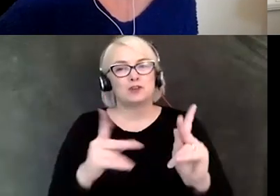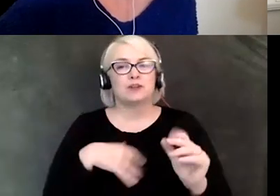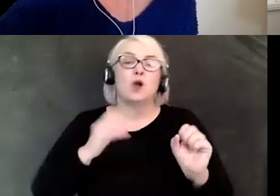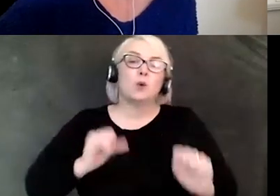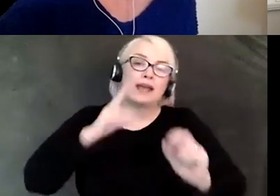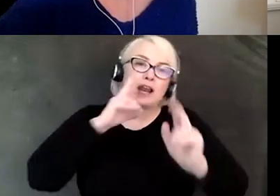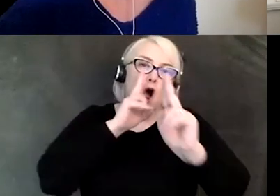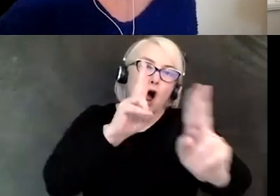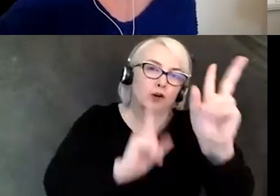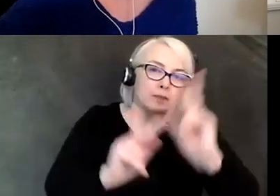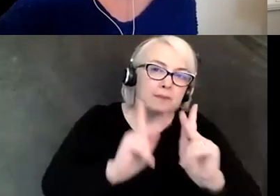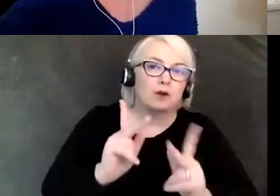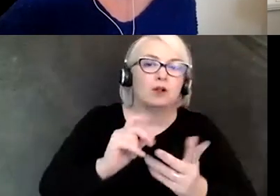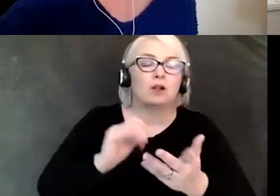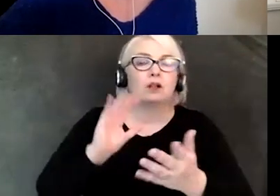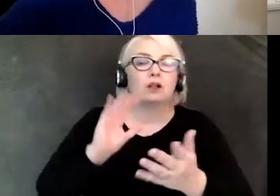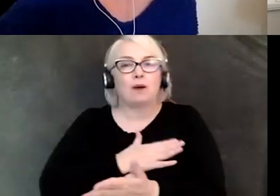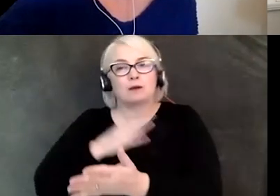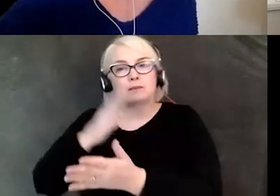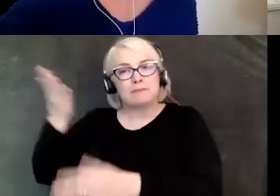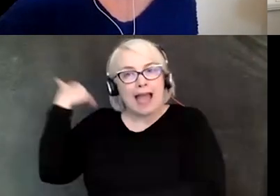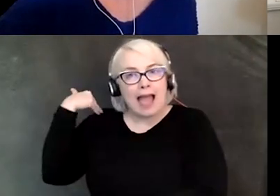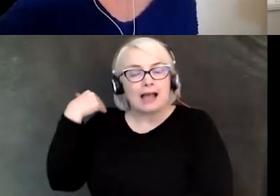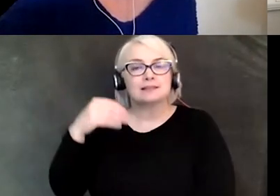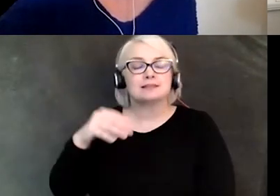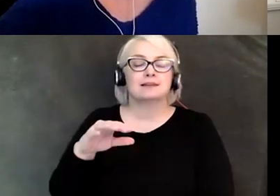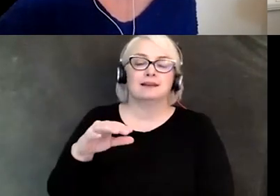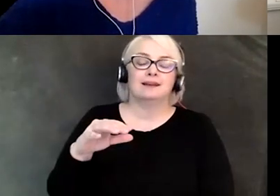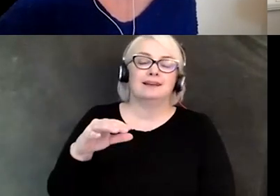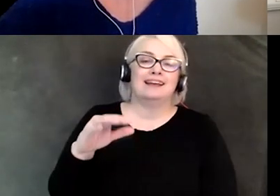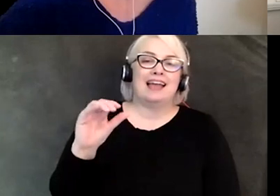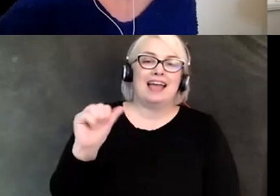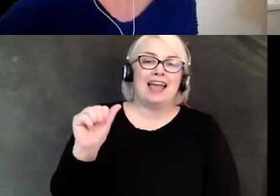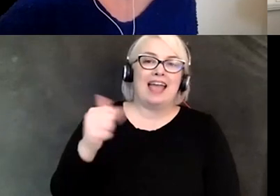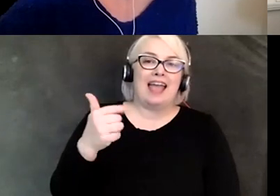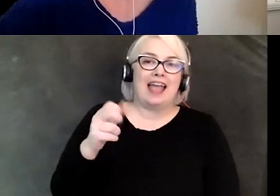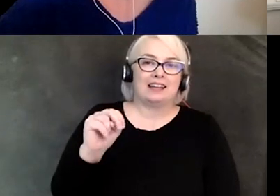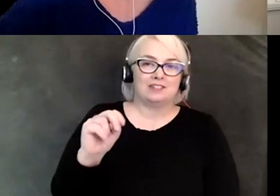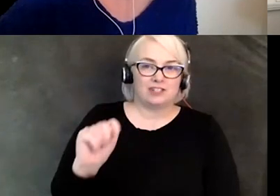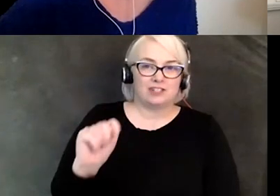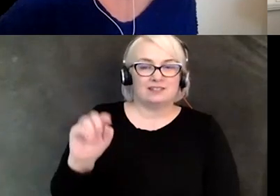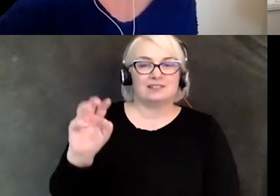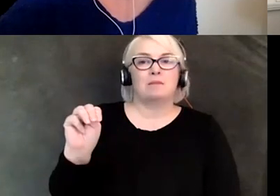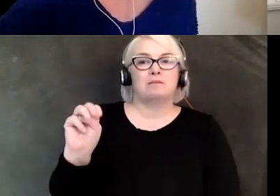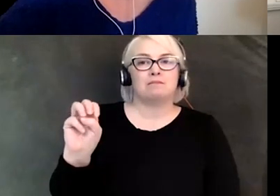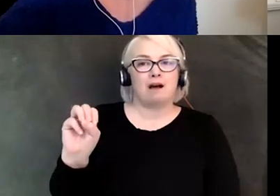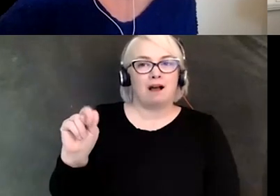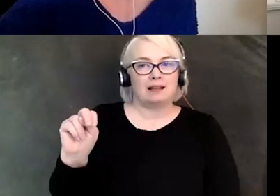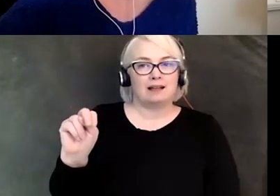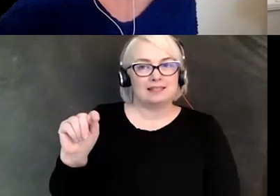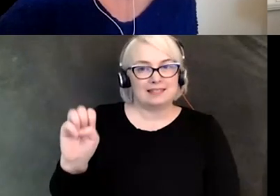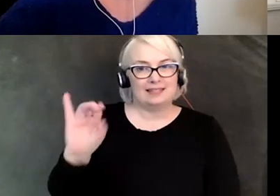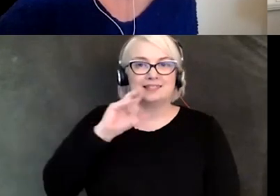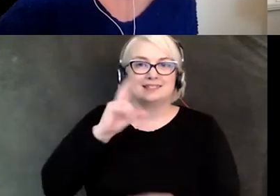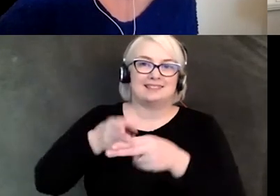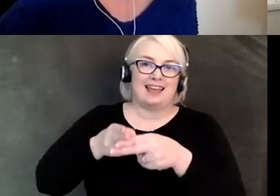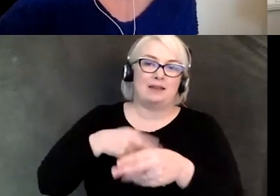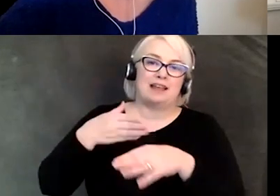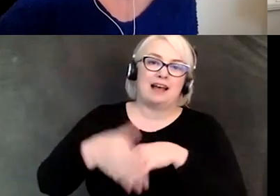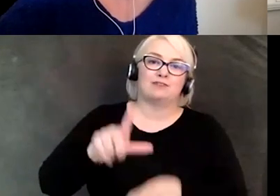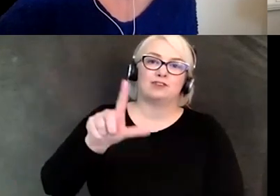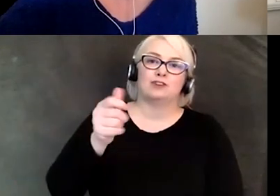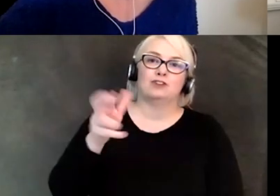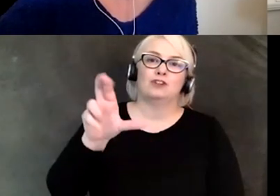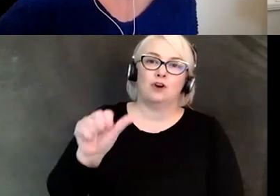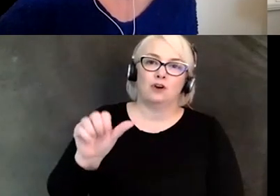past. Agent Monty is named after Laura Monty, who is a terrific writer and was my assistant on the